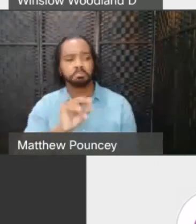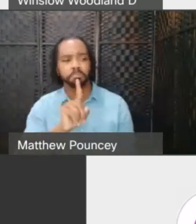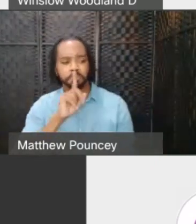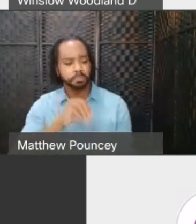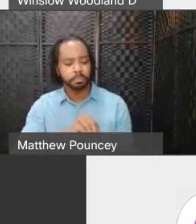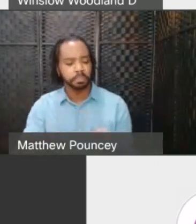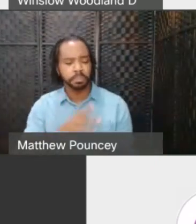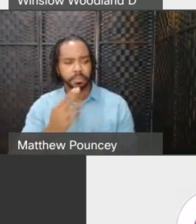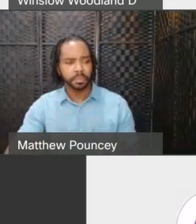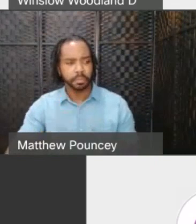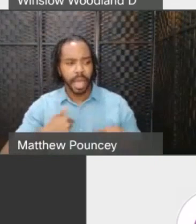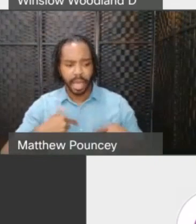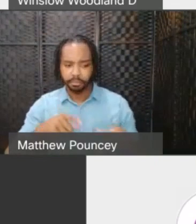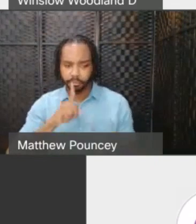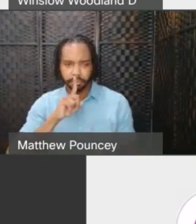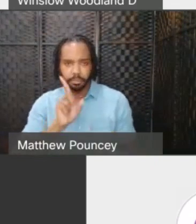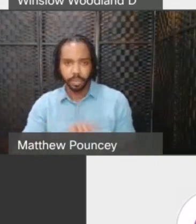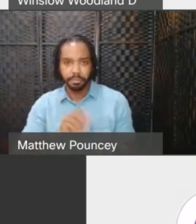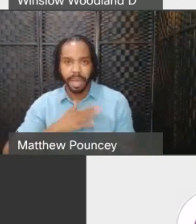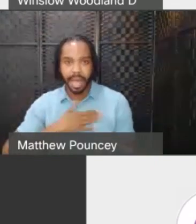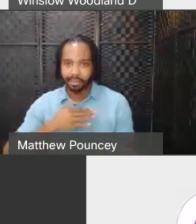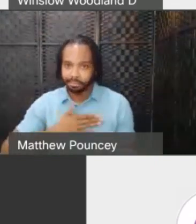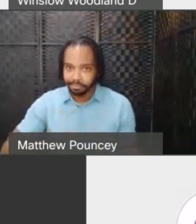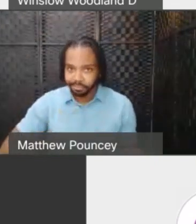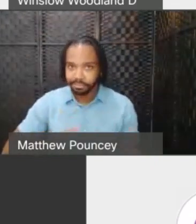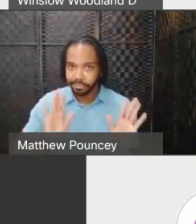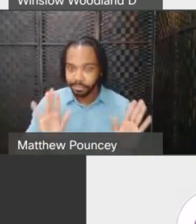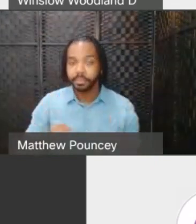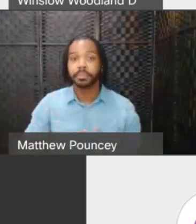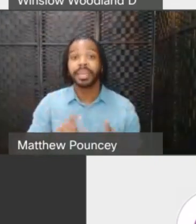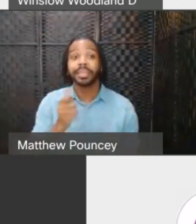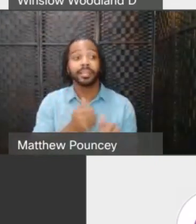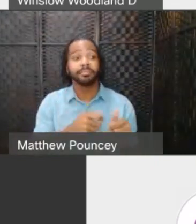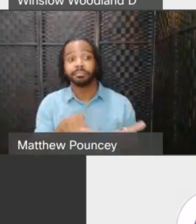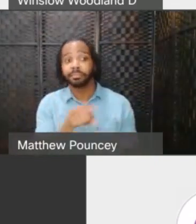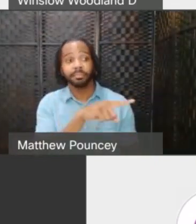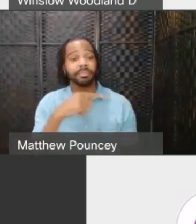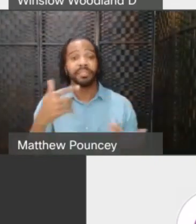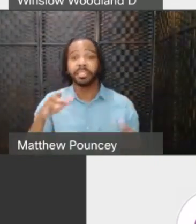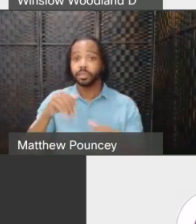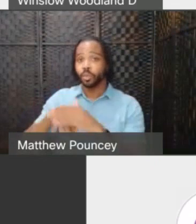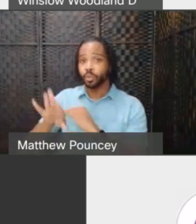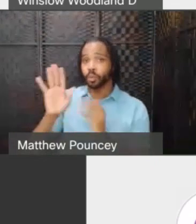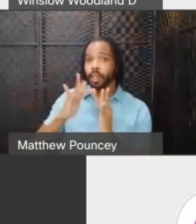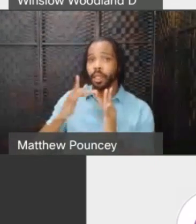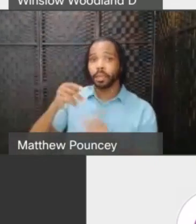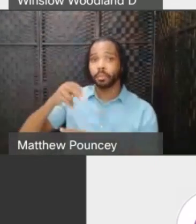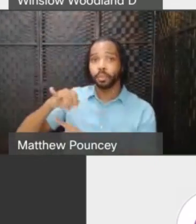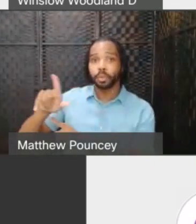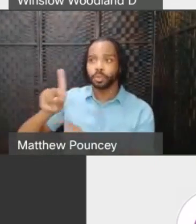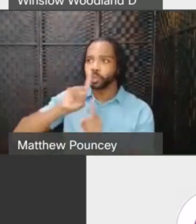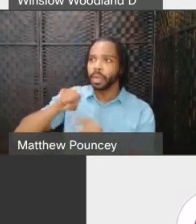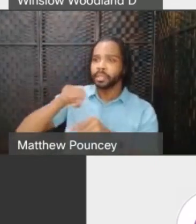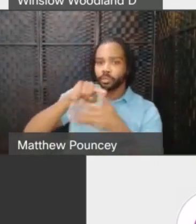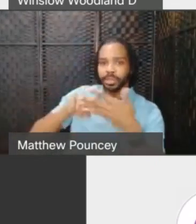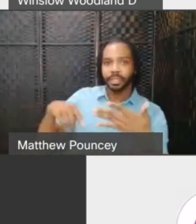out, so I'll admit to that. But anyone that went into the portal, responded to the questions,